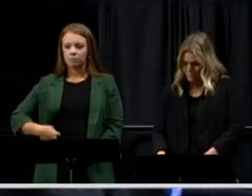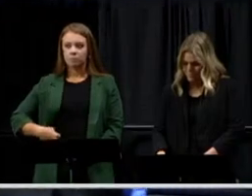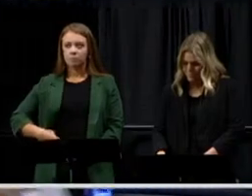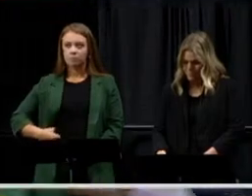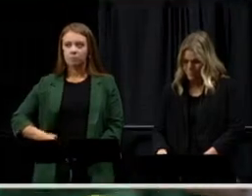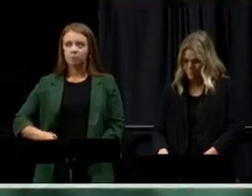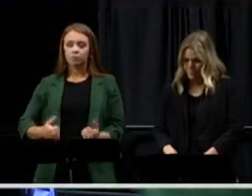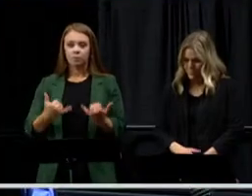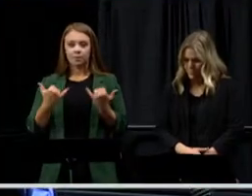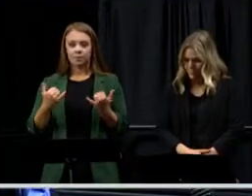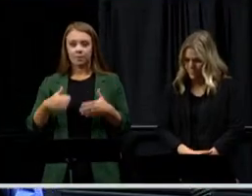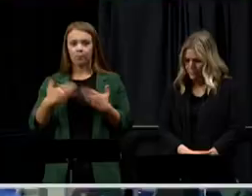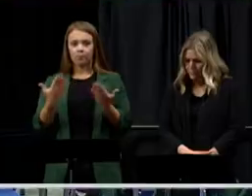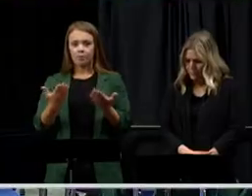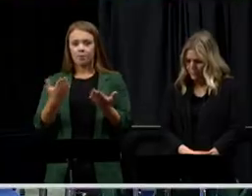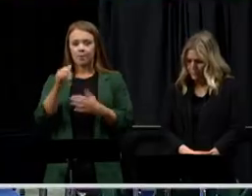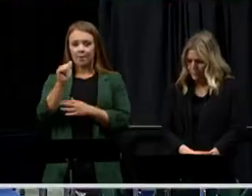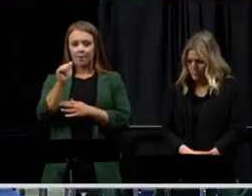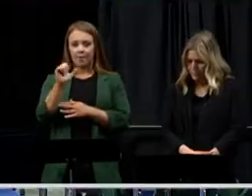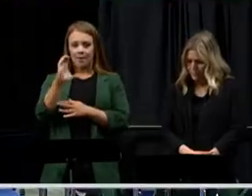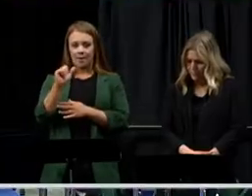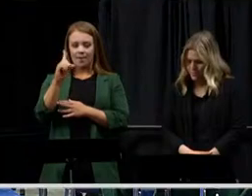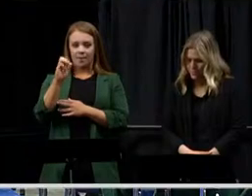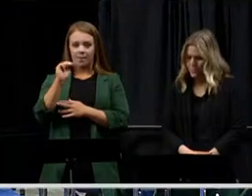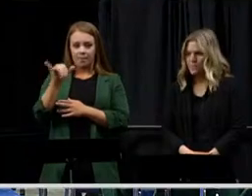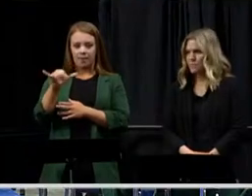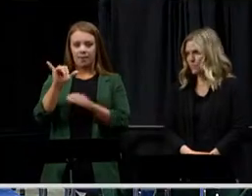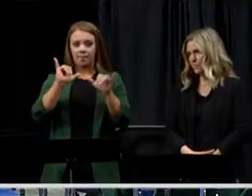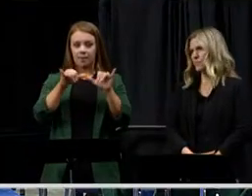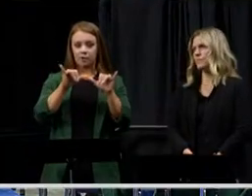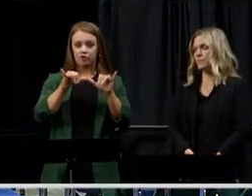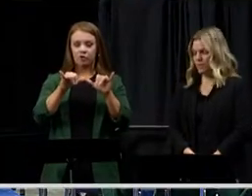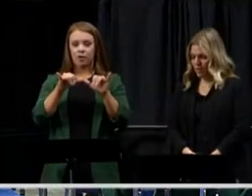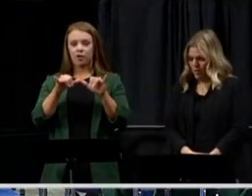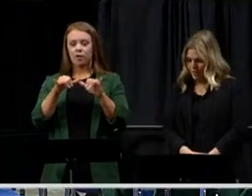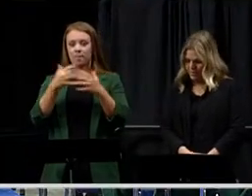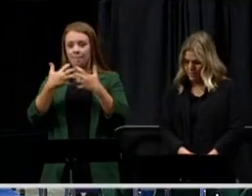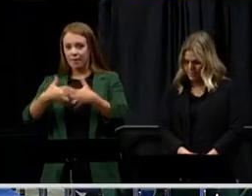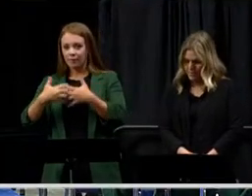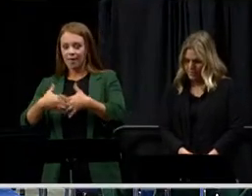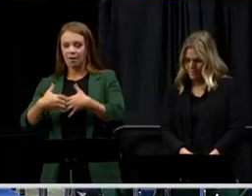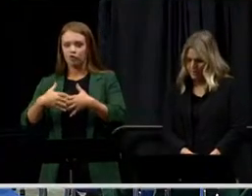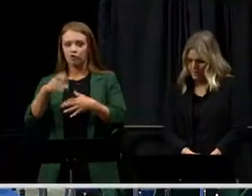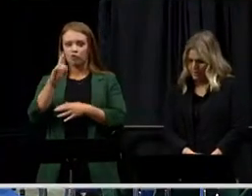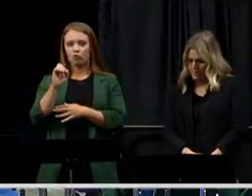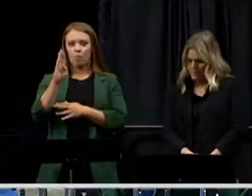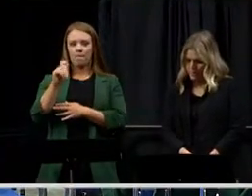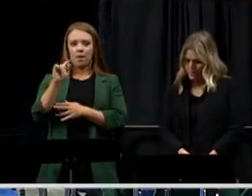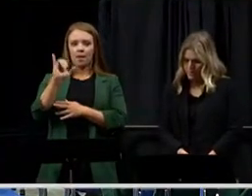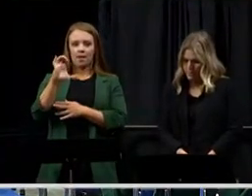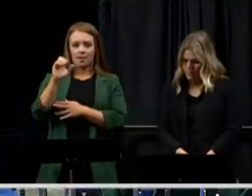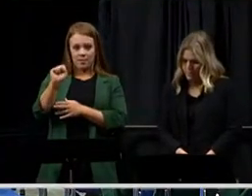We now present the Academy of Engineering, Manufacturing, and Robotics.